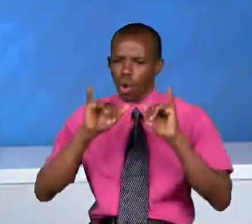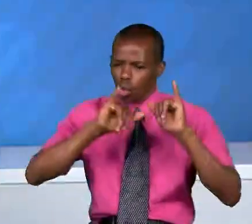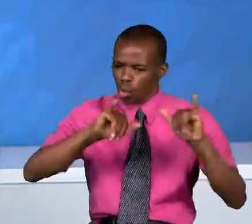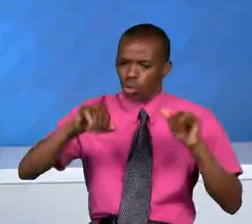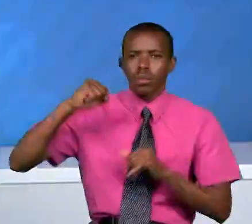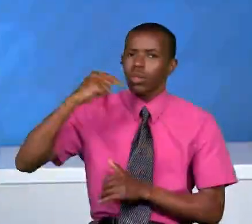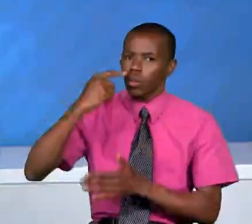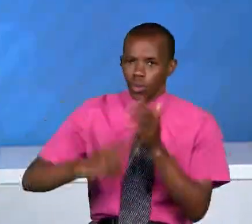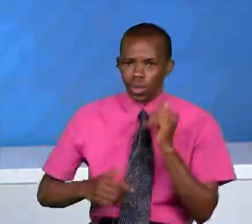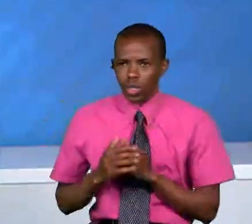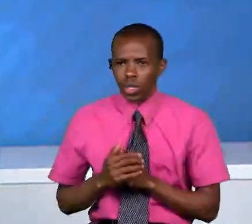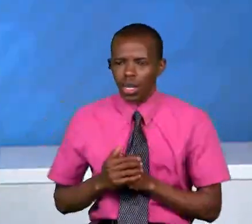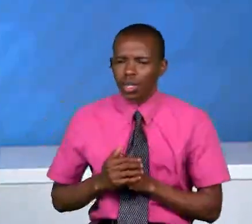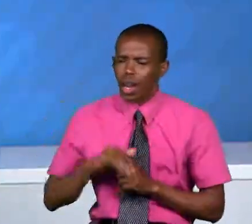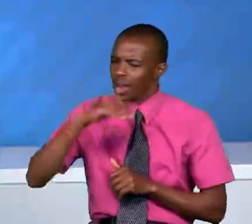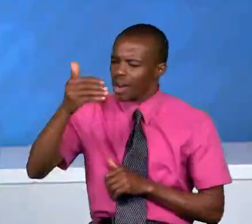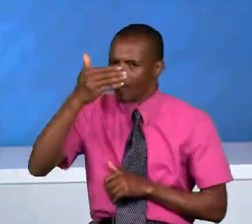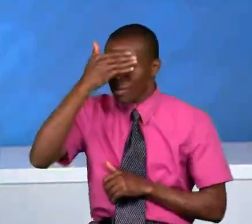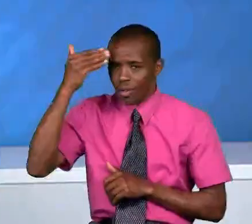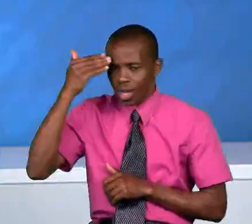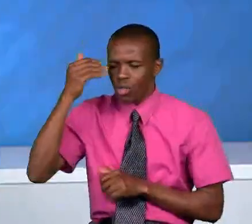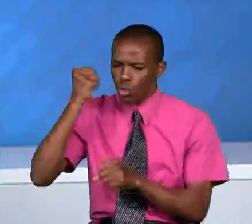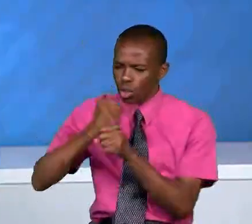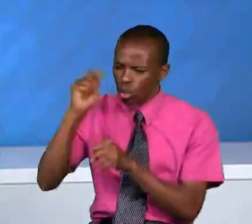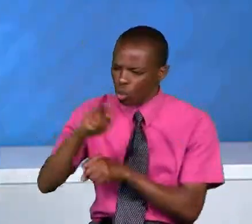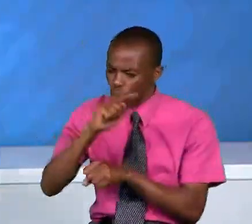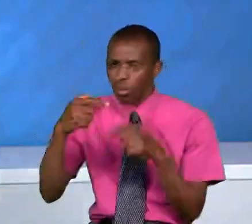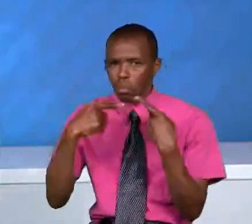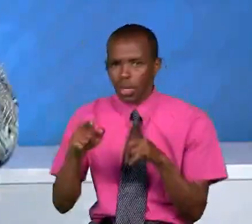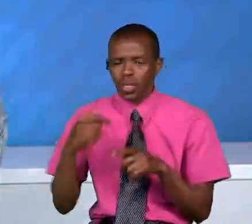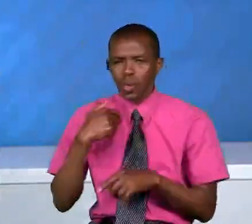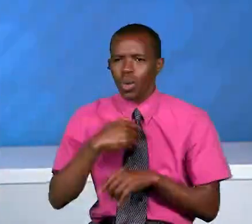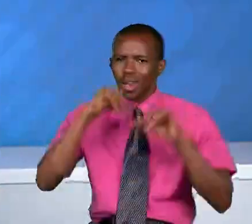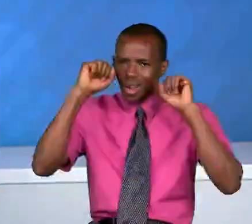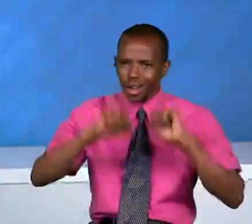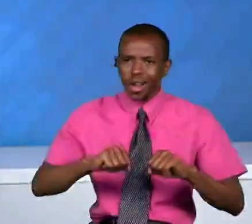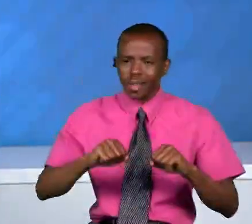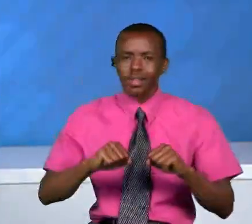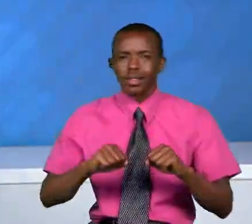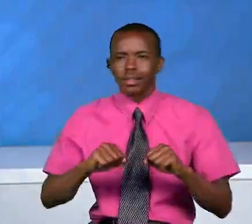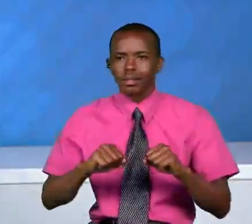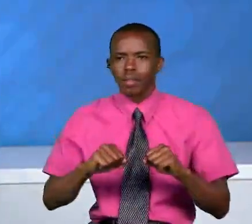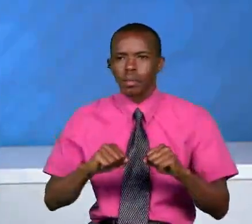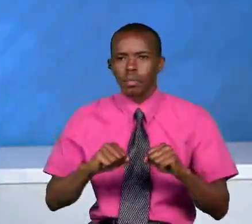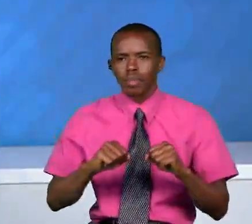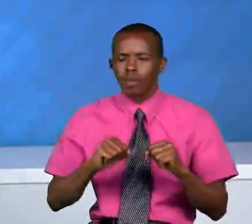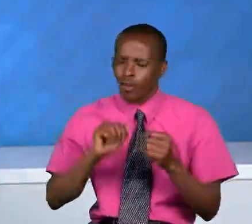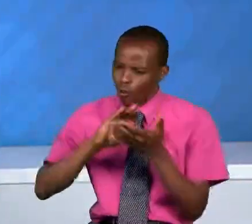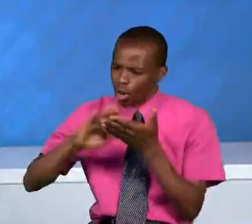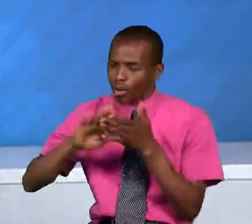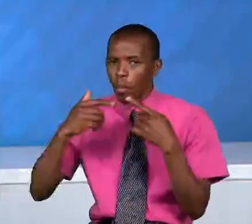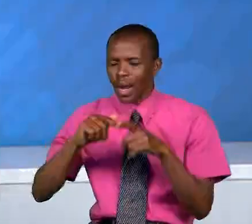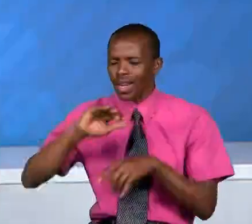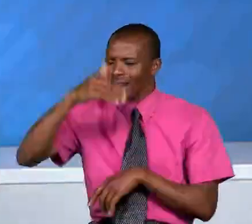politics that will say, you know what, I will never forget. You did this to me, but, you know, we can, right now, we can probably clean the slate, but I